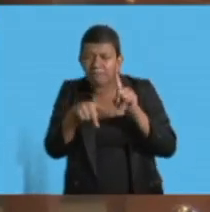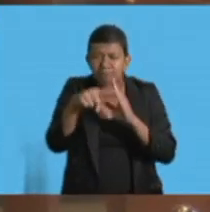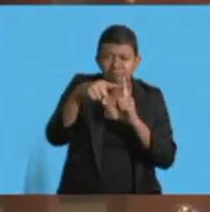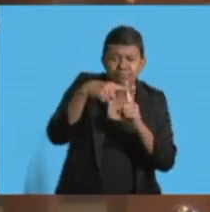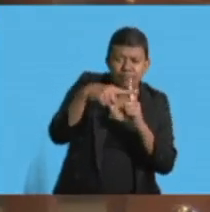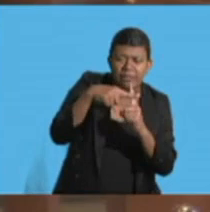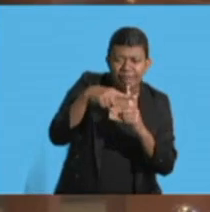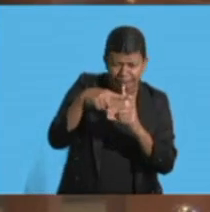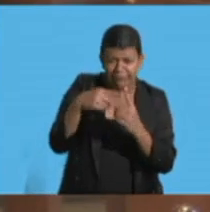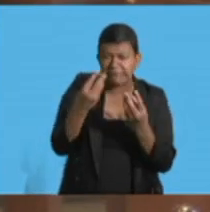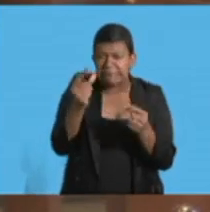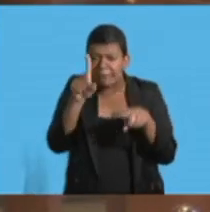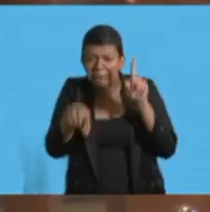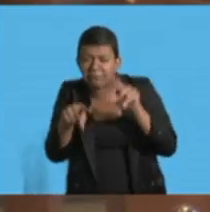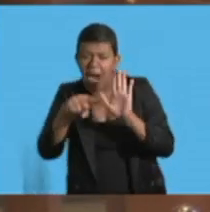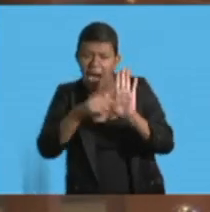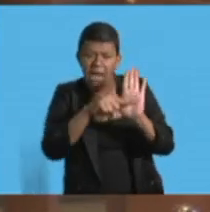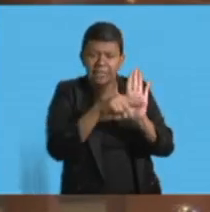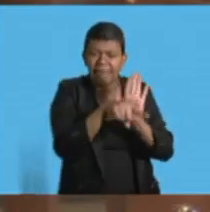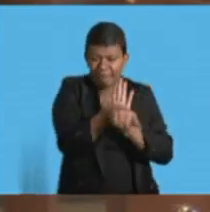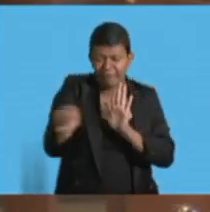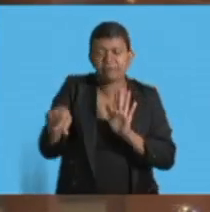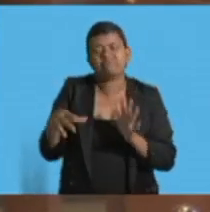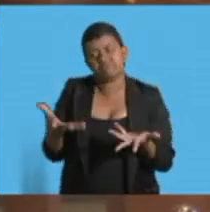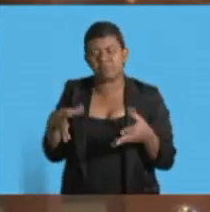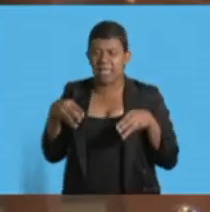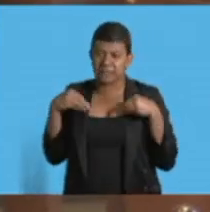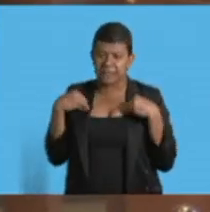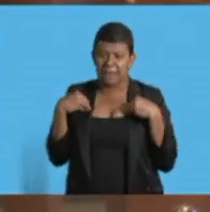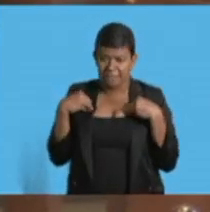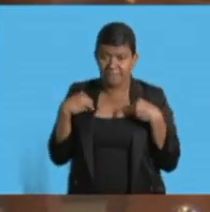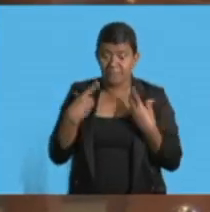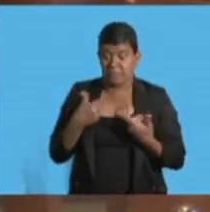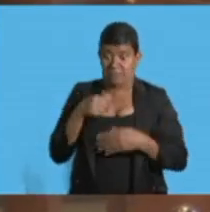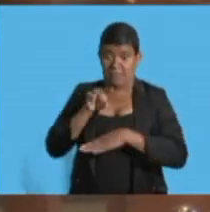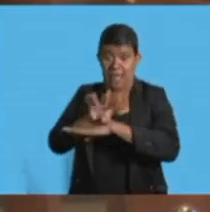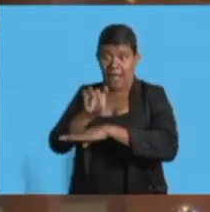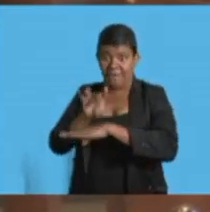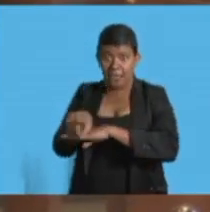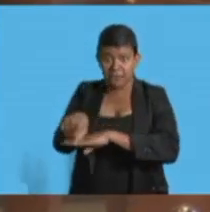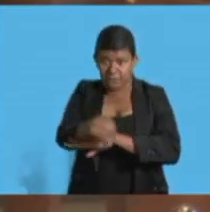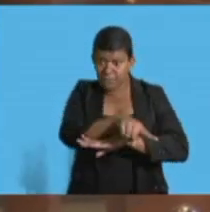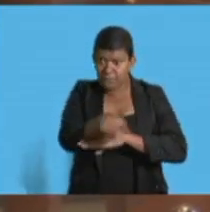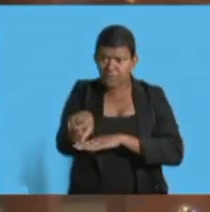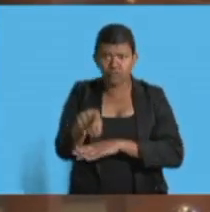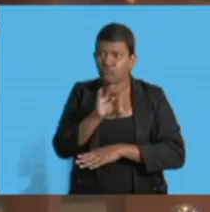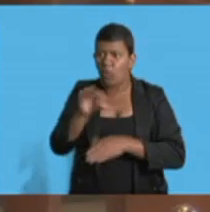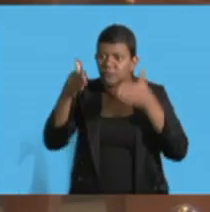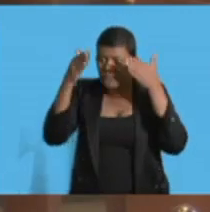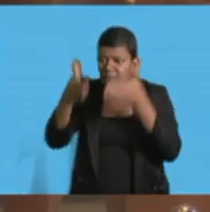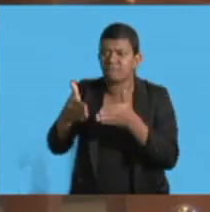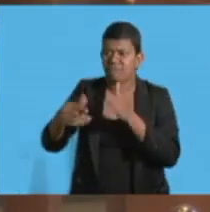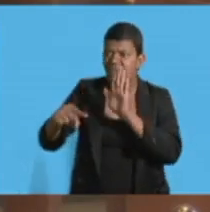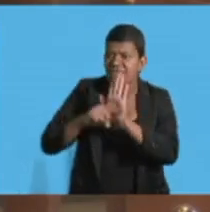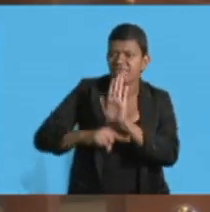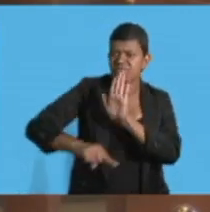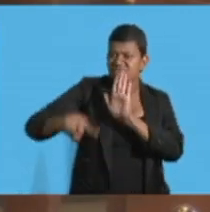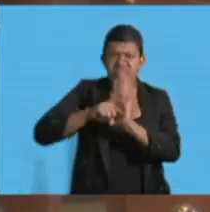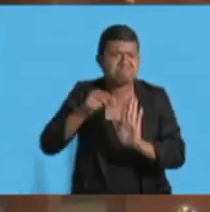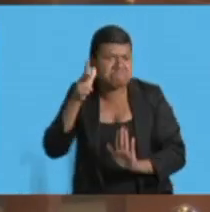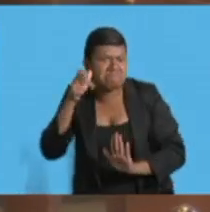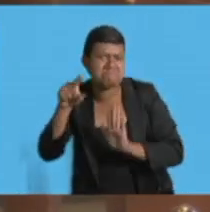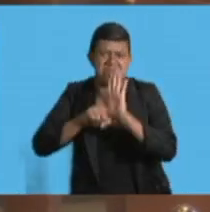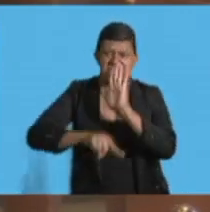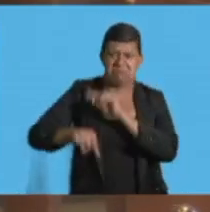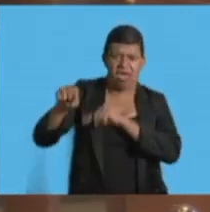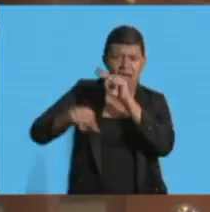2018-2019. But my advice to everyone out there, do not thrive on hearsay or lies,